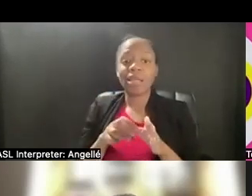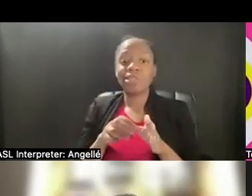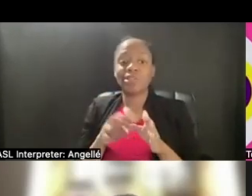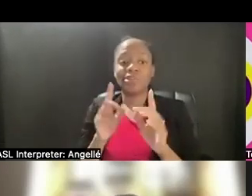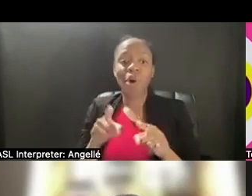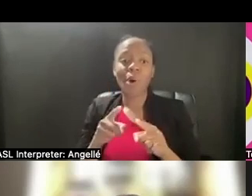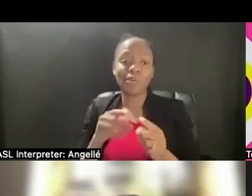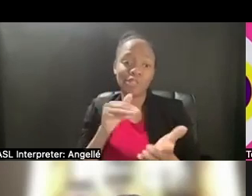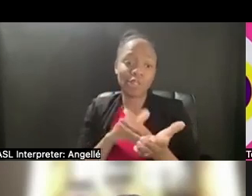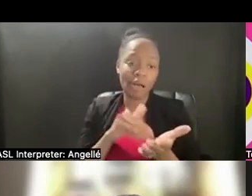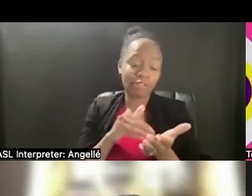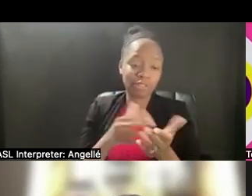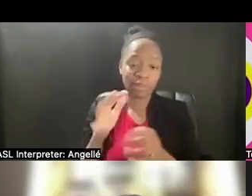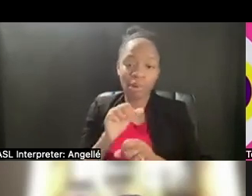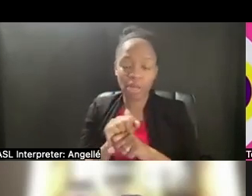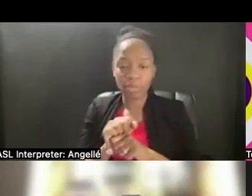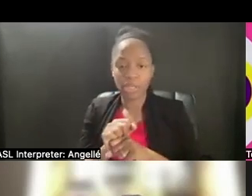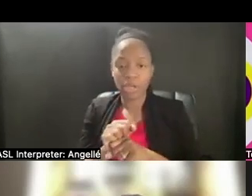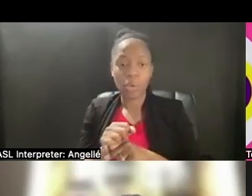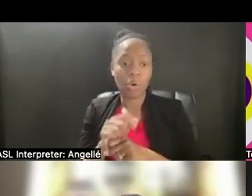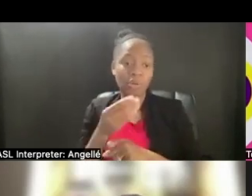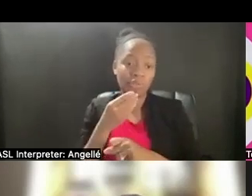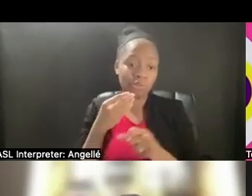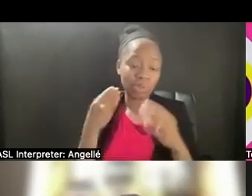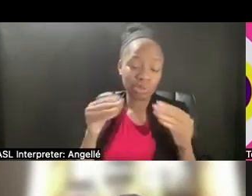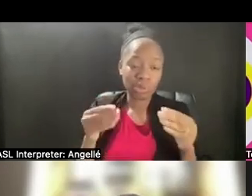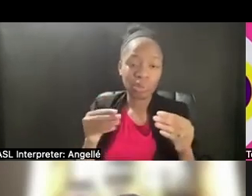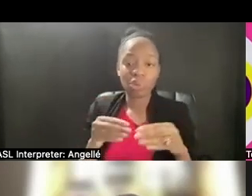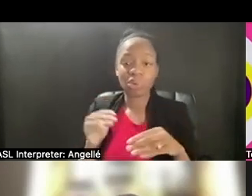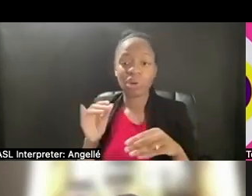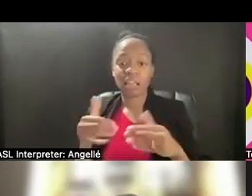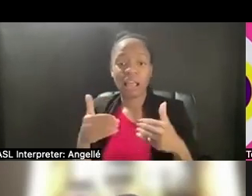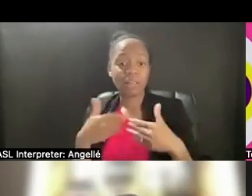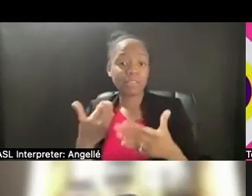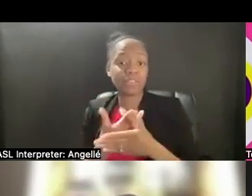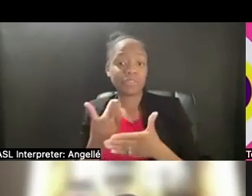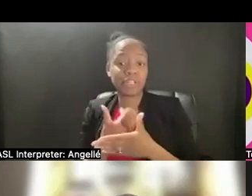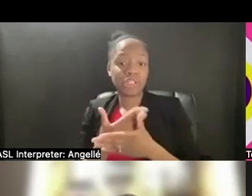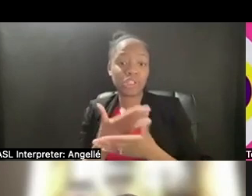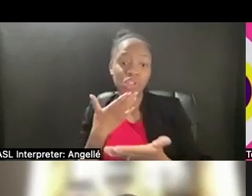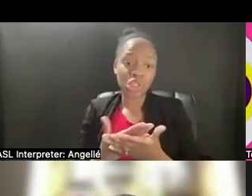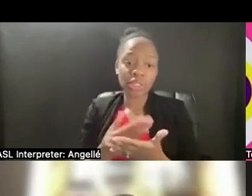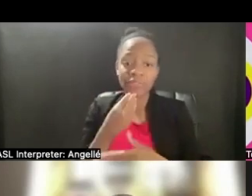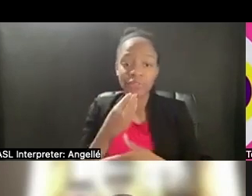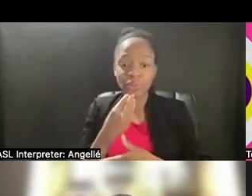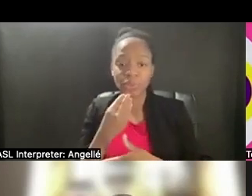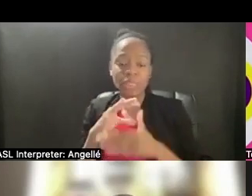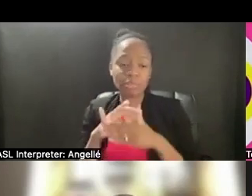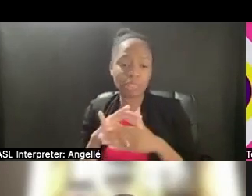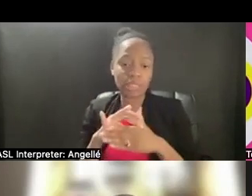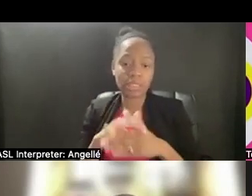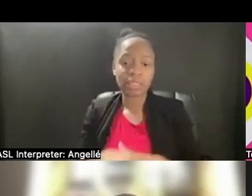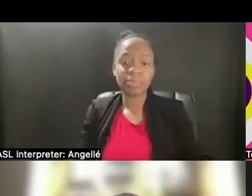or gets you to the supermarkets in your area that actually has fresh, good groceries and good meats. And